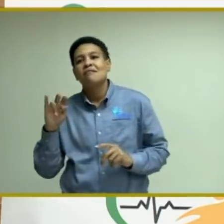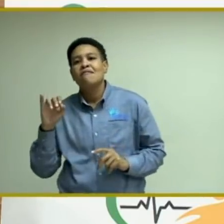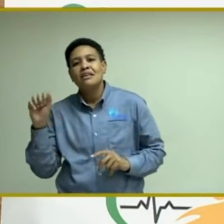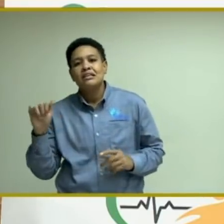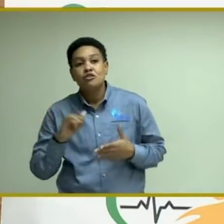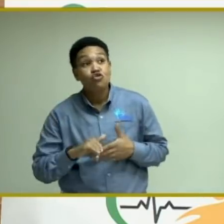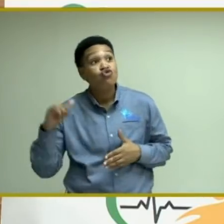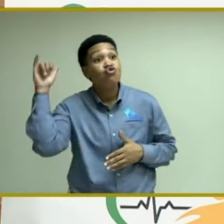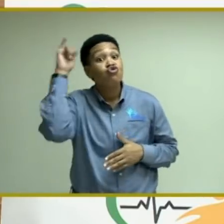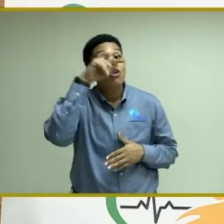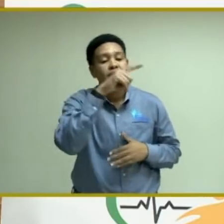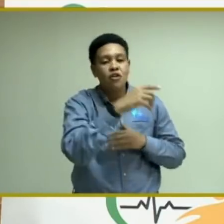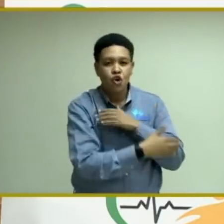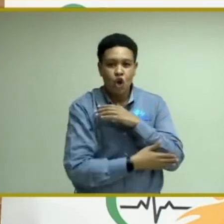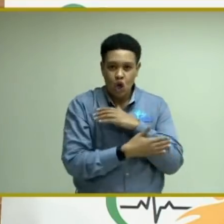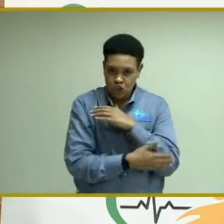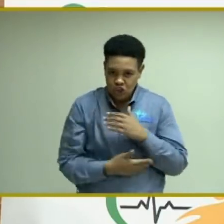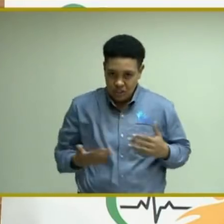travel to that country,